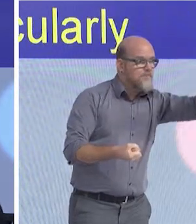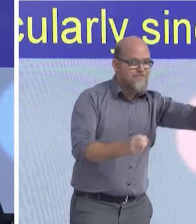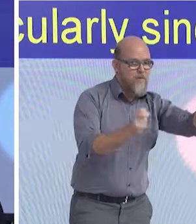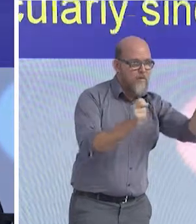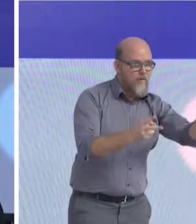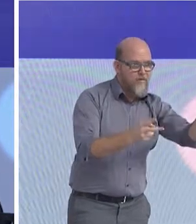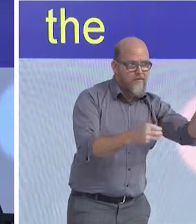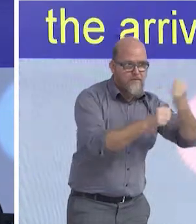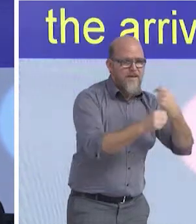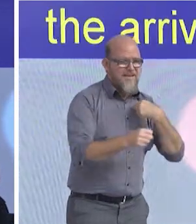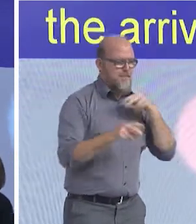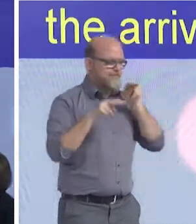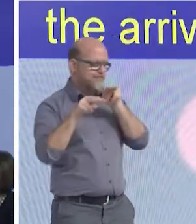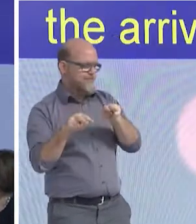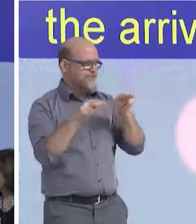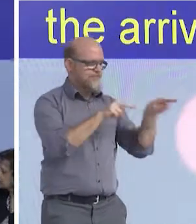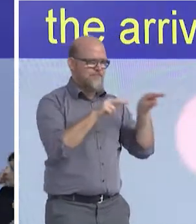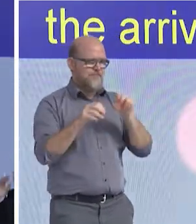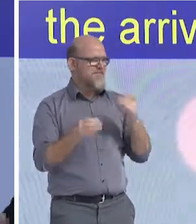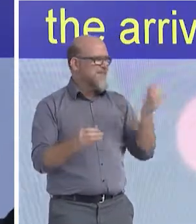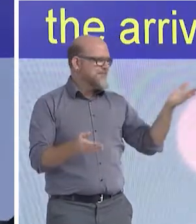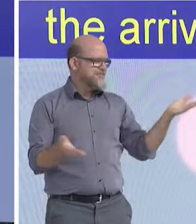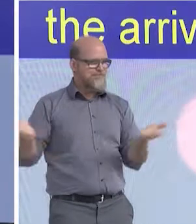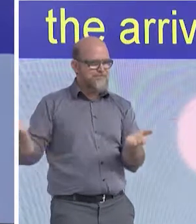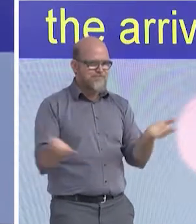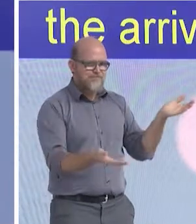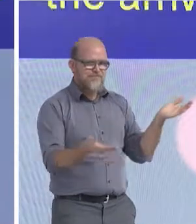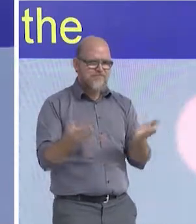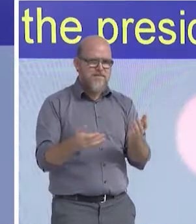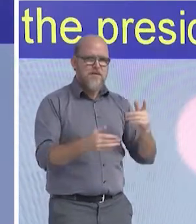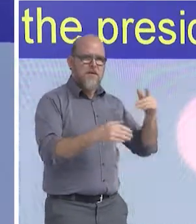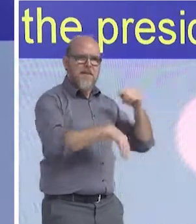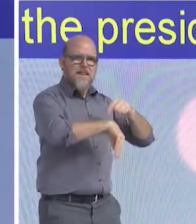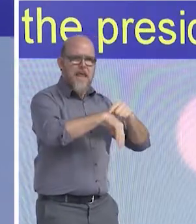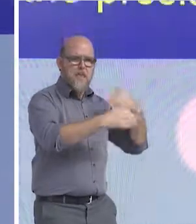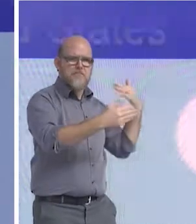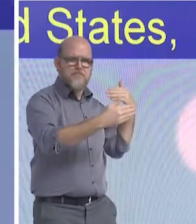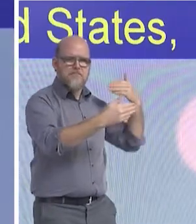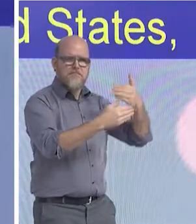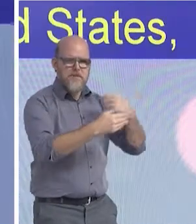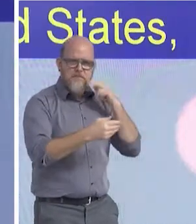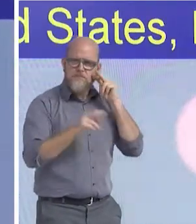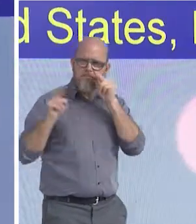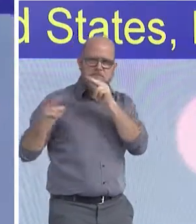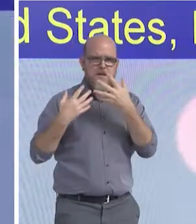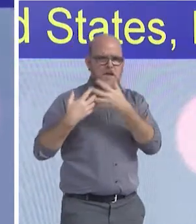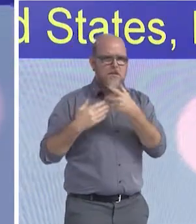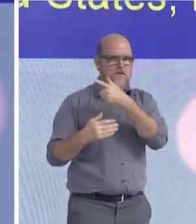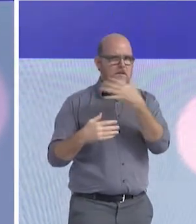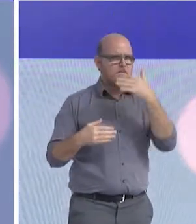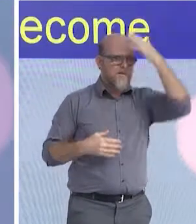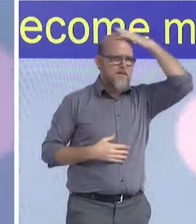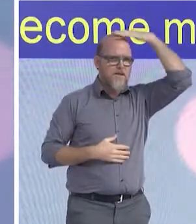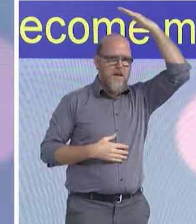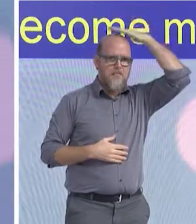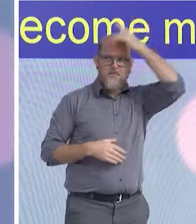arrival of Donald Trump to the presidency of the United States, I realised that it's become actually more important for the European